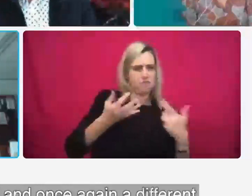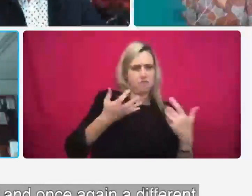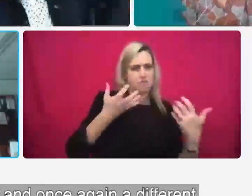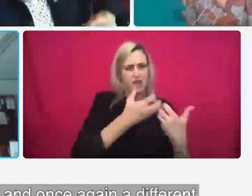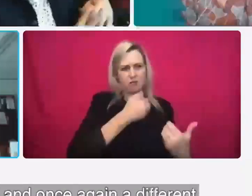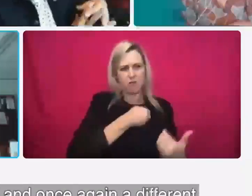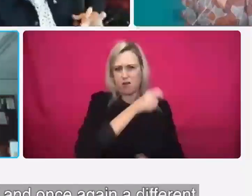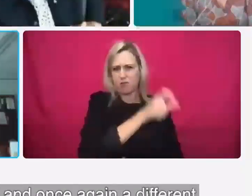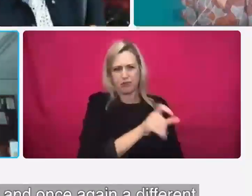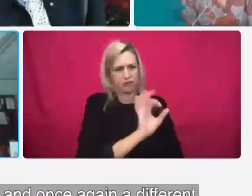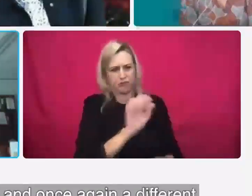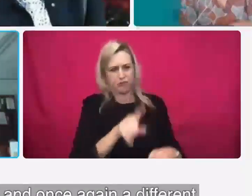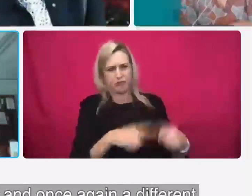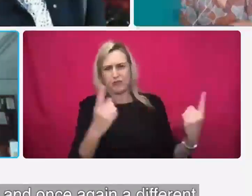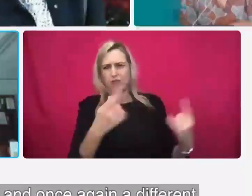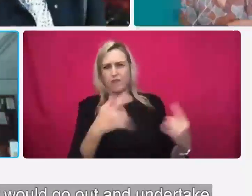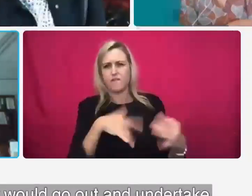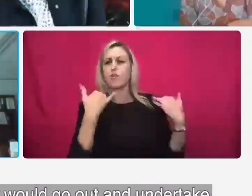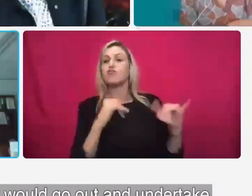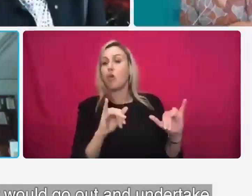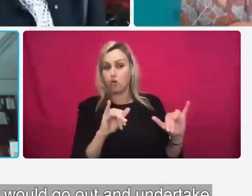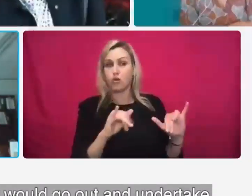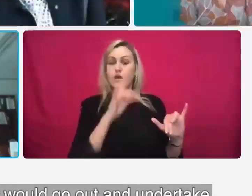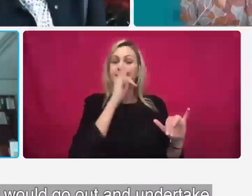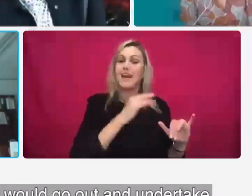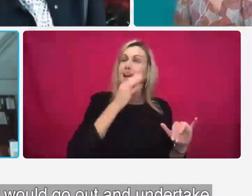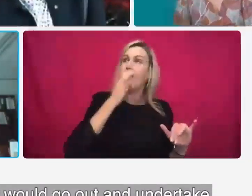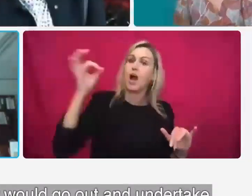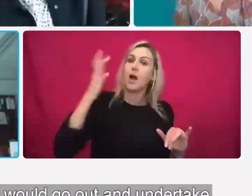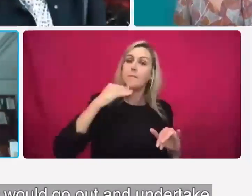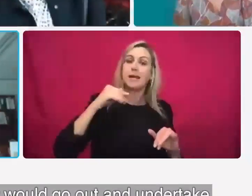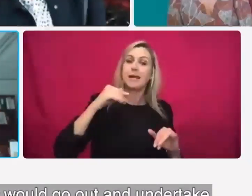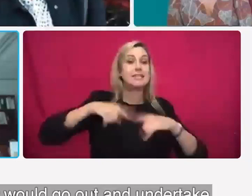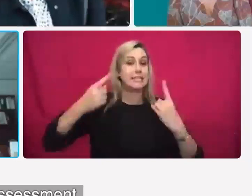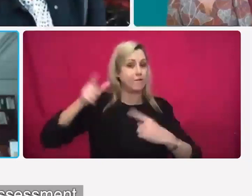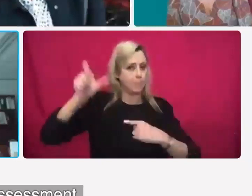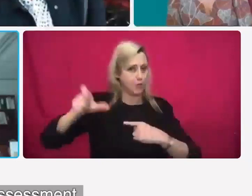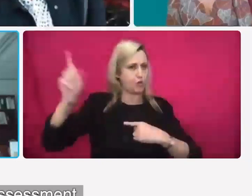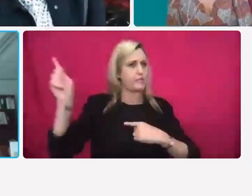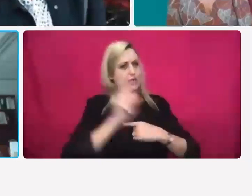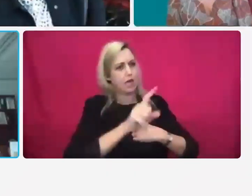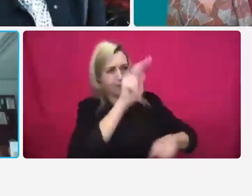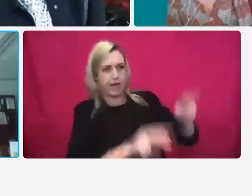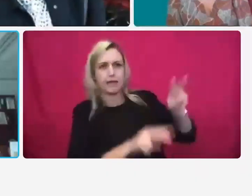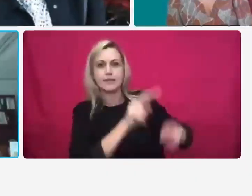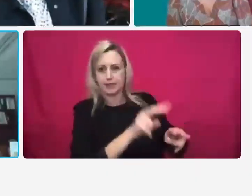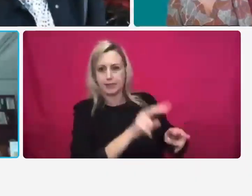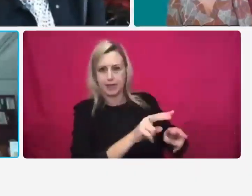And once again, a different independent assessor would go out and undertake an assessment.